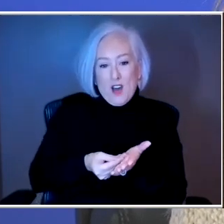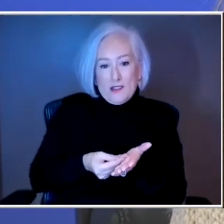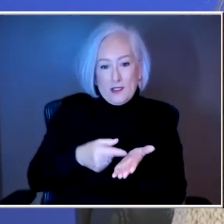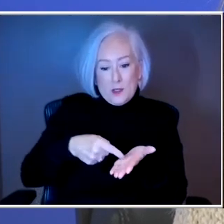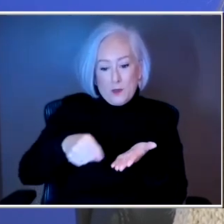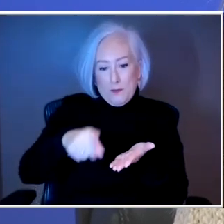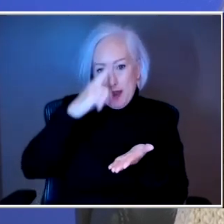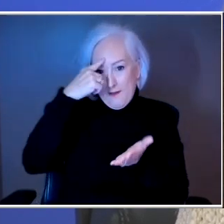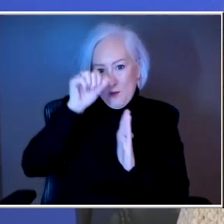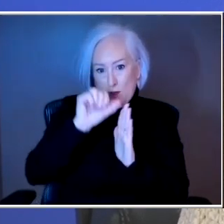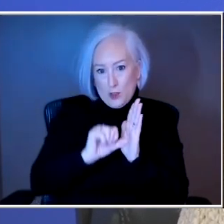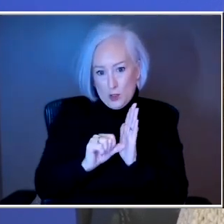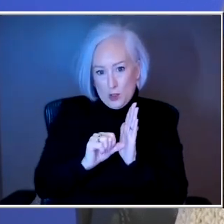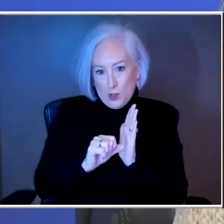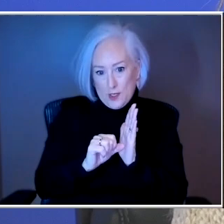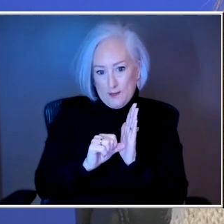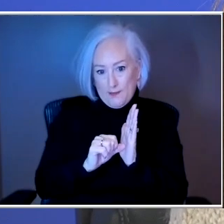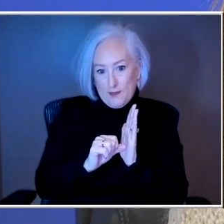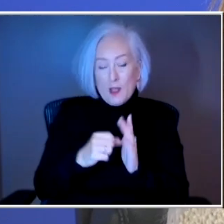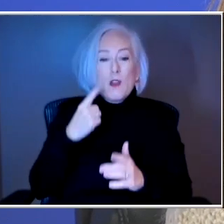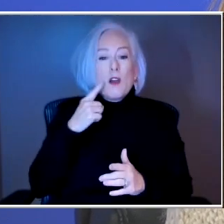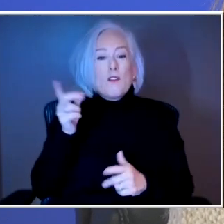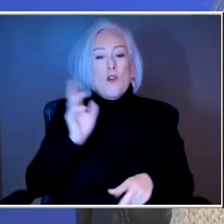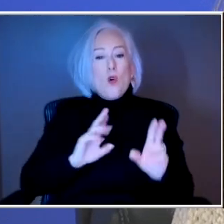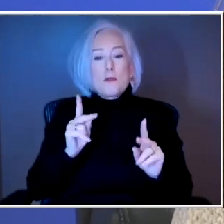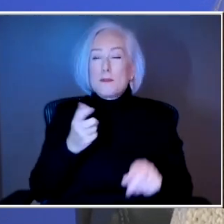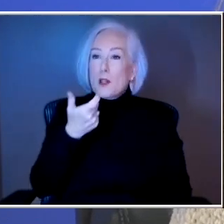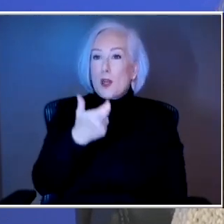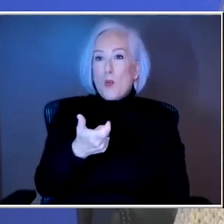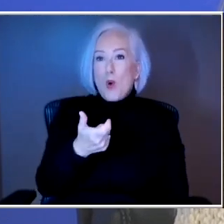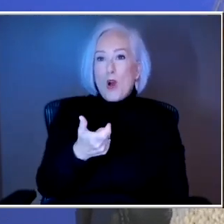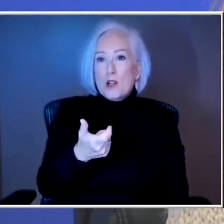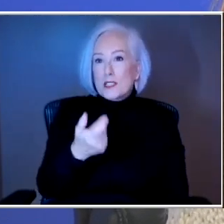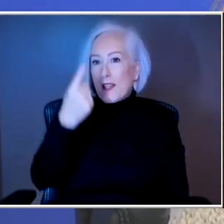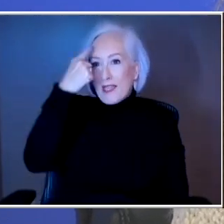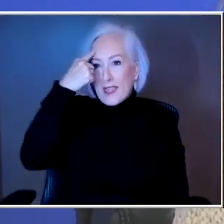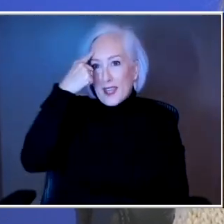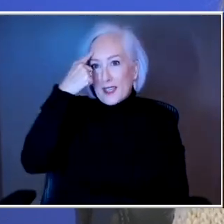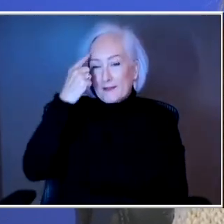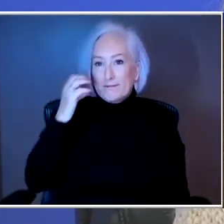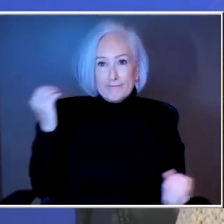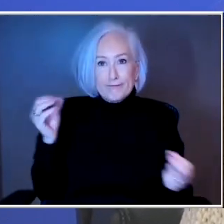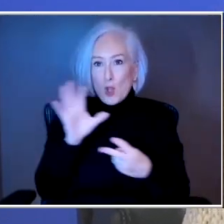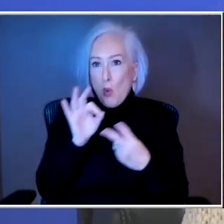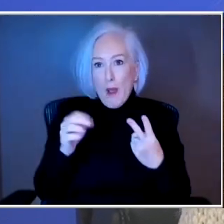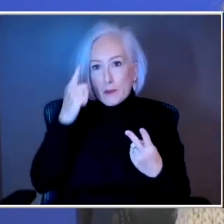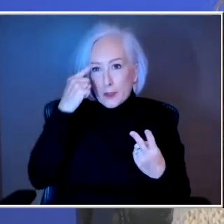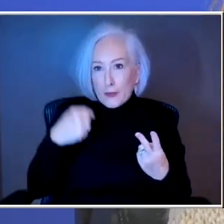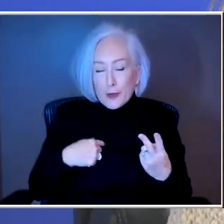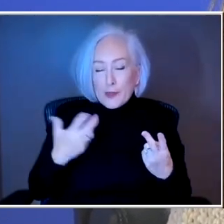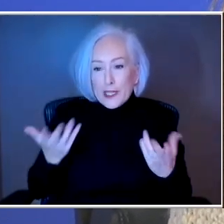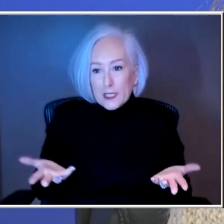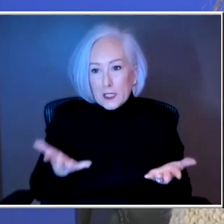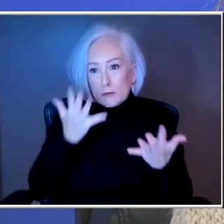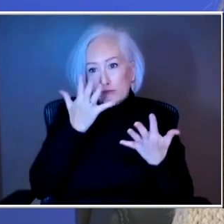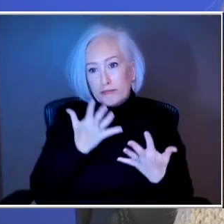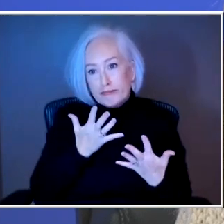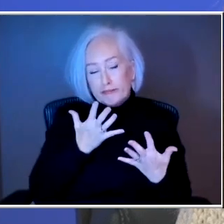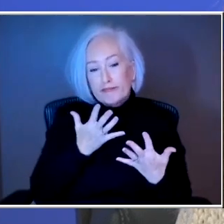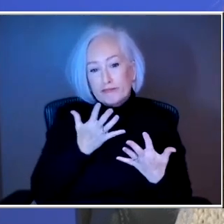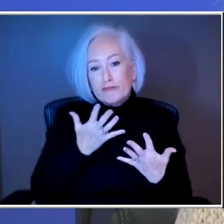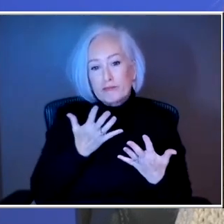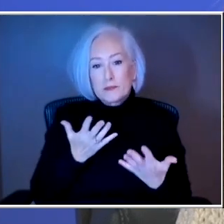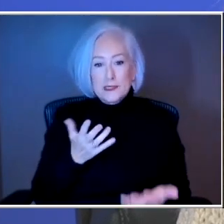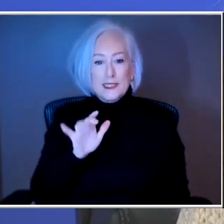very upsetting to those that watch it that have no choice or no options, I guess, is how I feel about